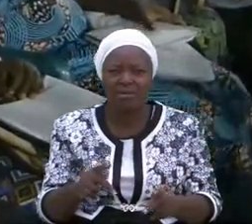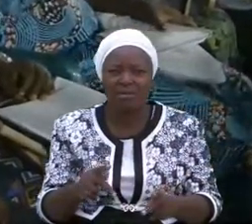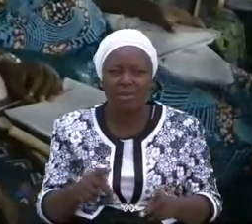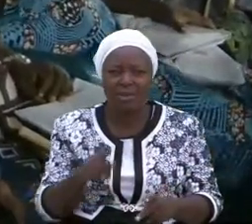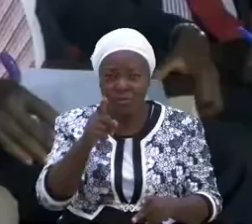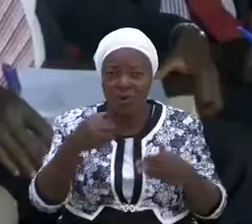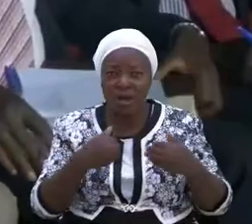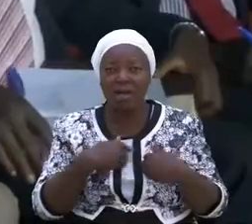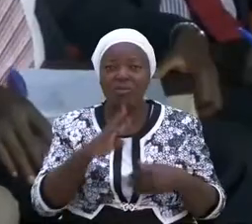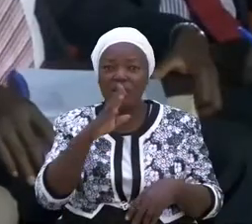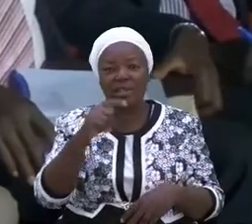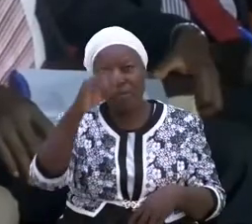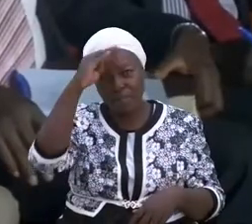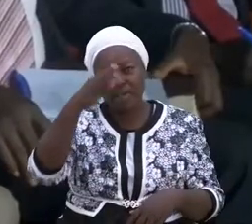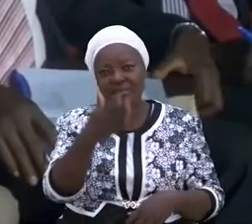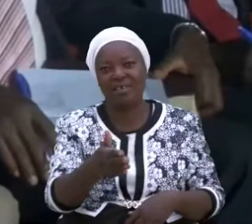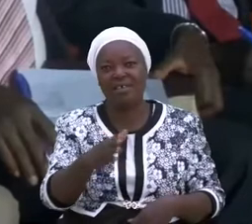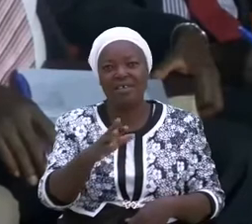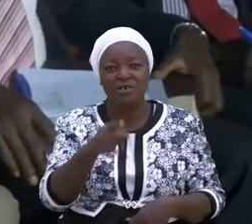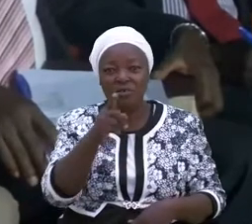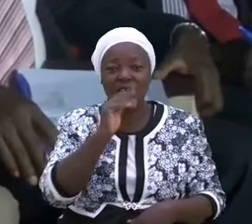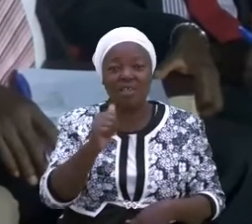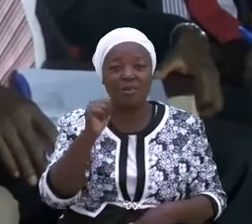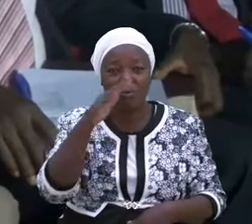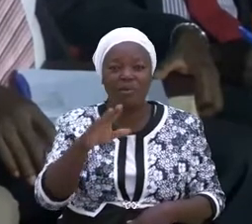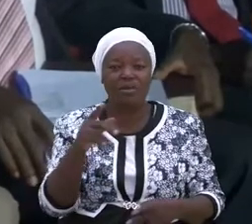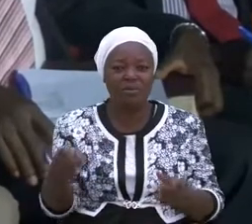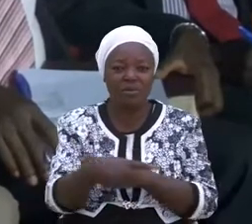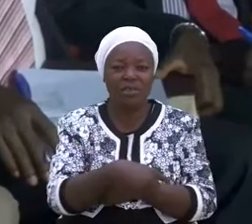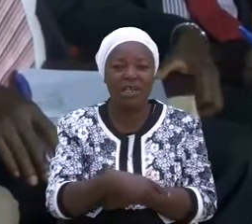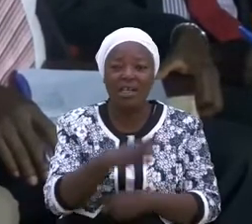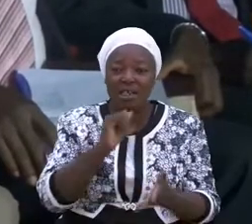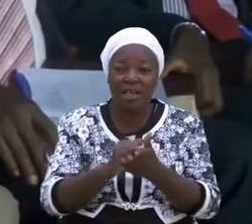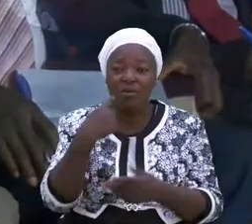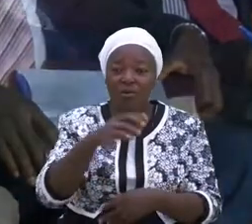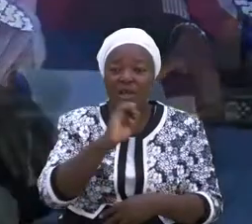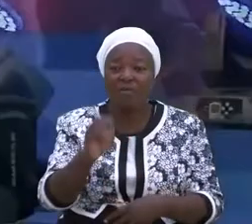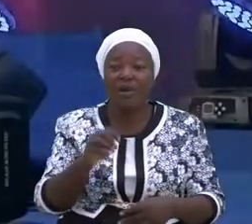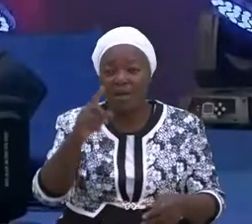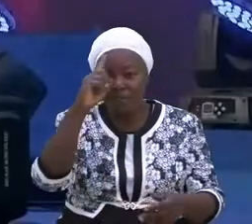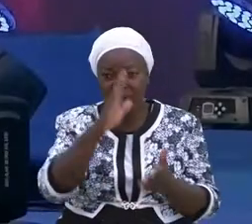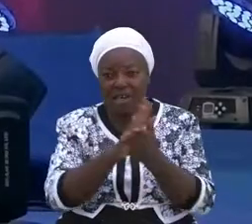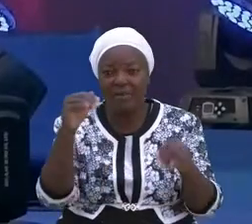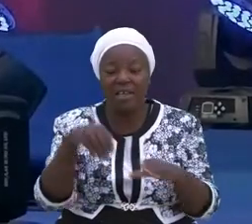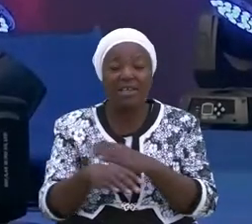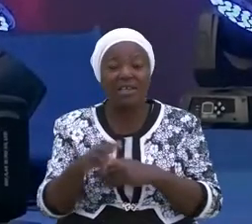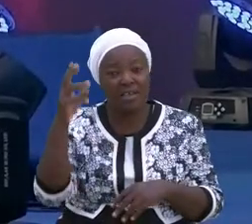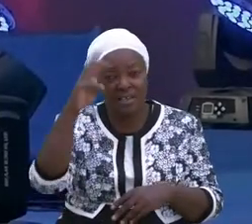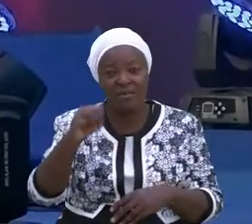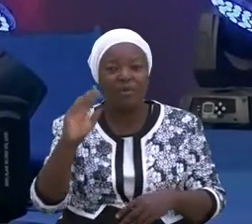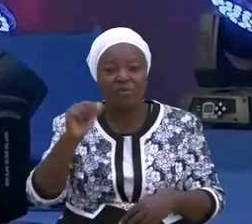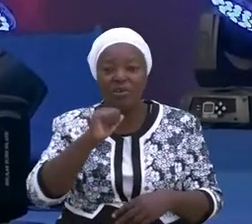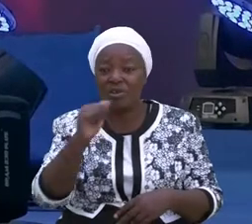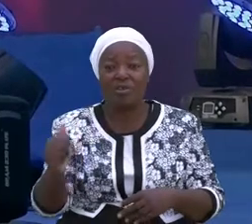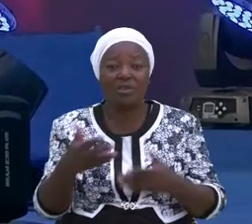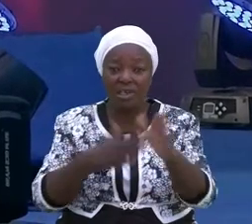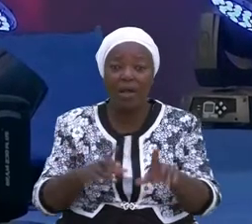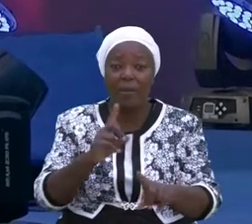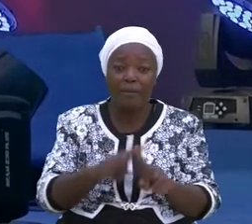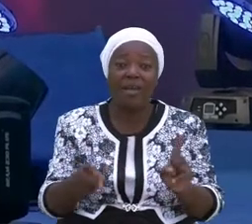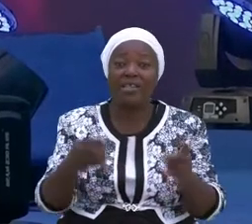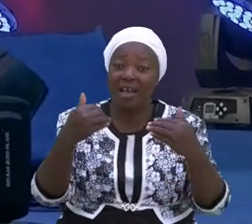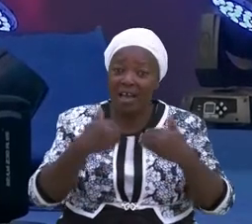today. You are the woman today. That whosoever believeth in him will not perish but